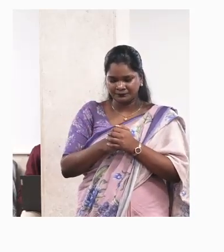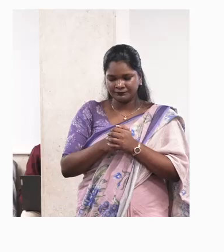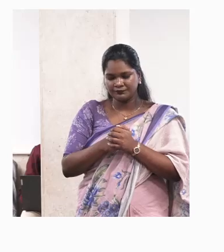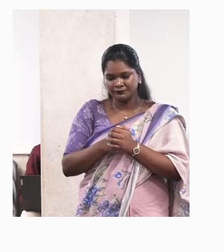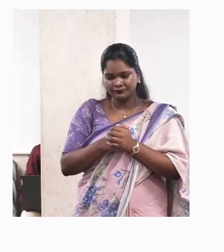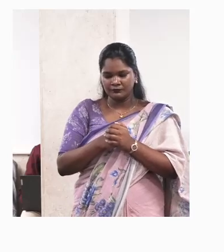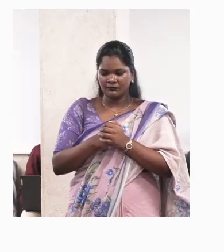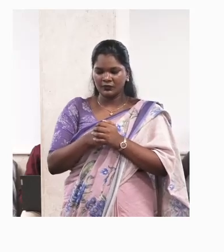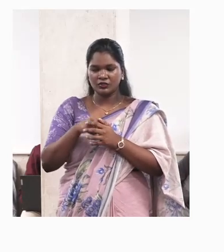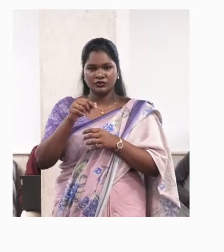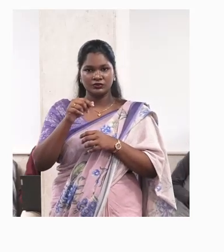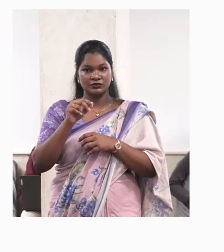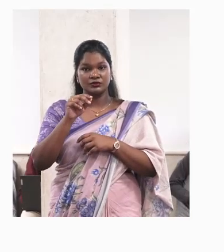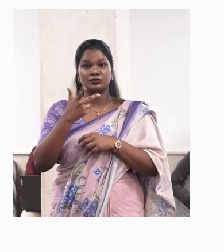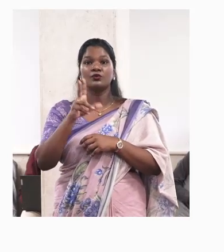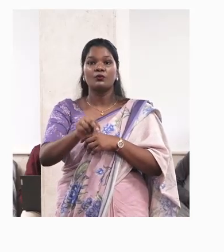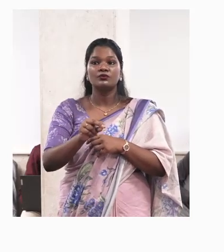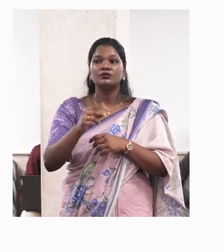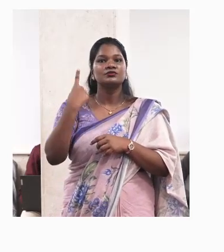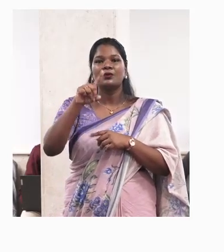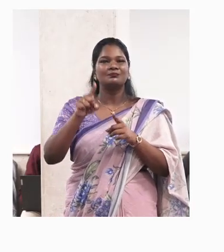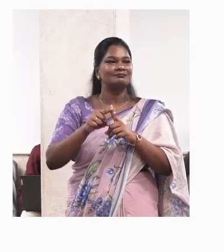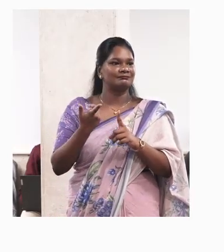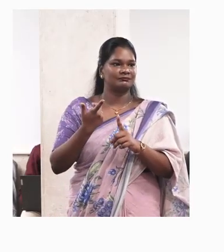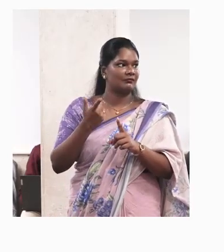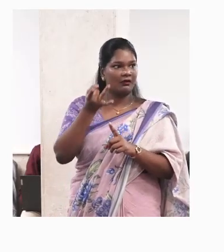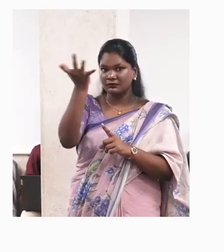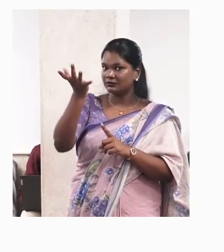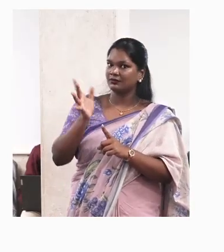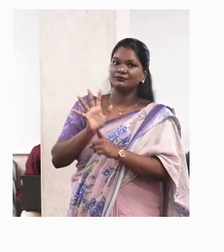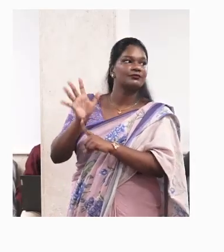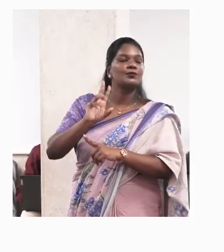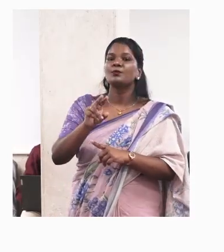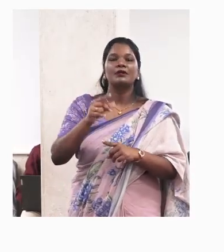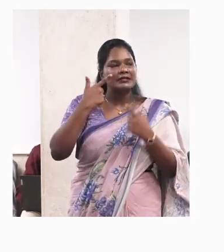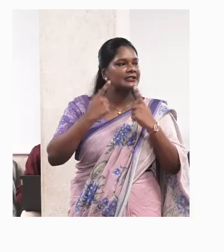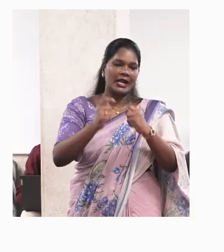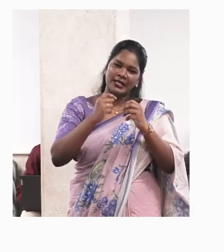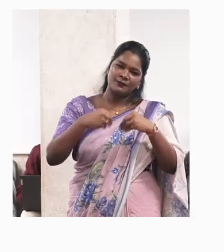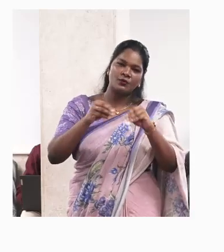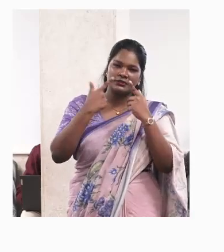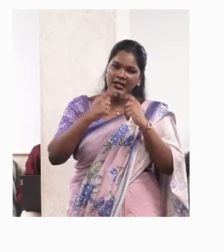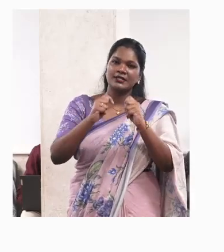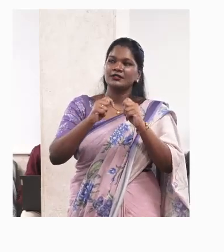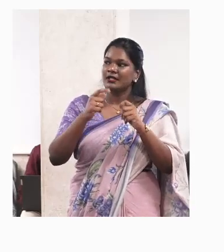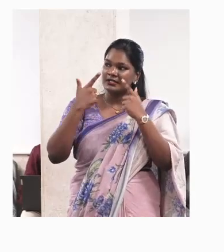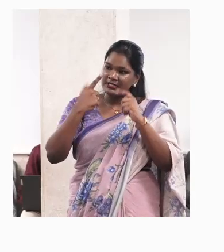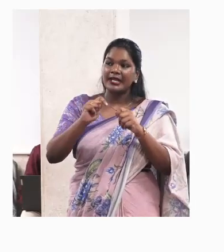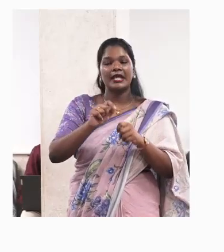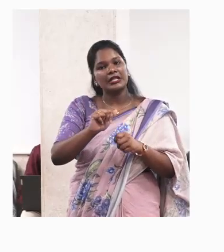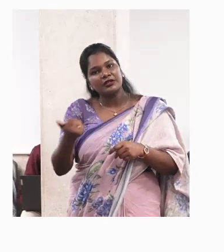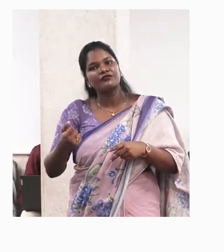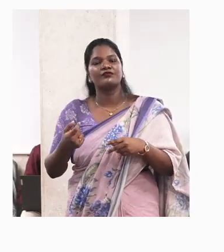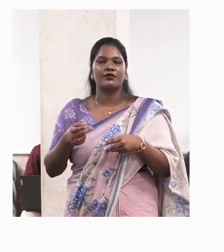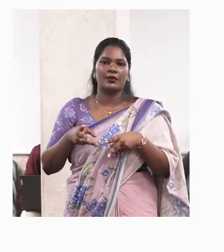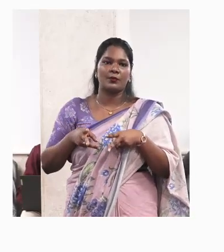just not violence, but try more, try in a different way.